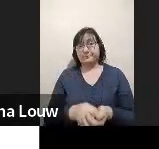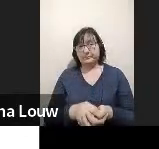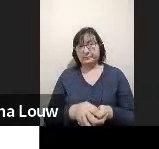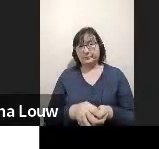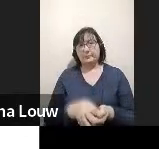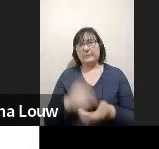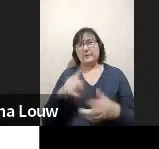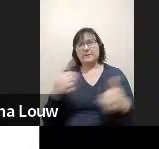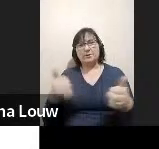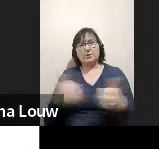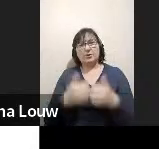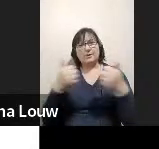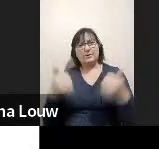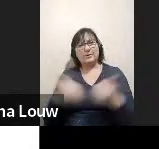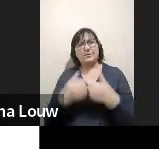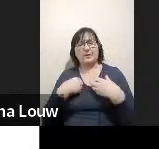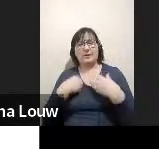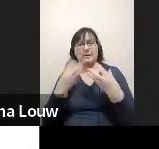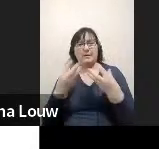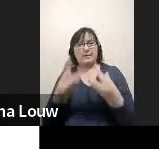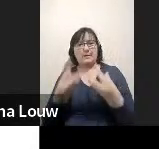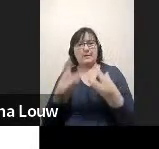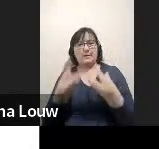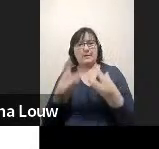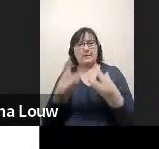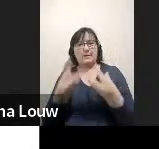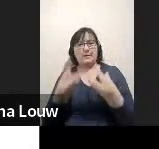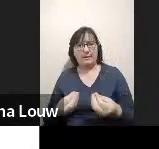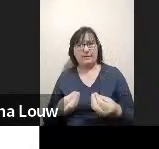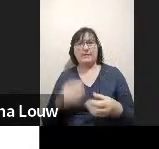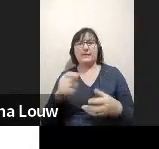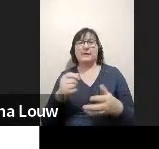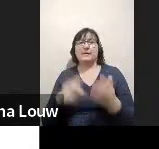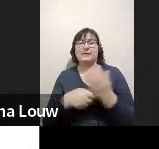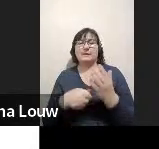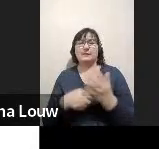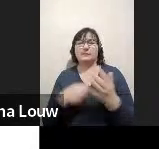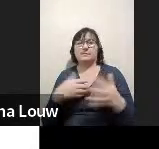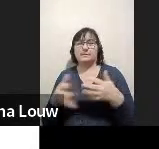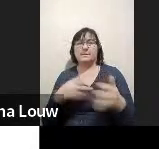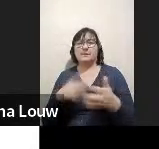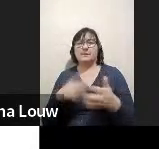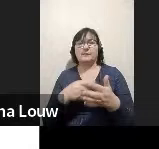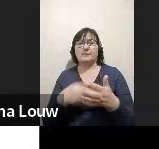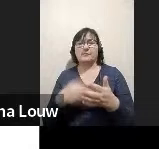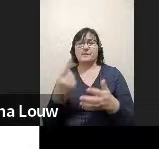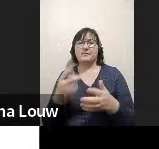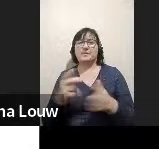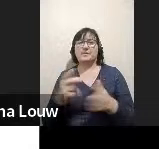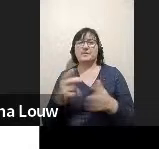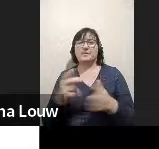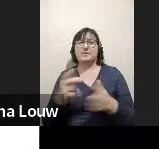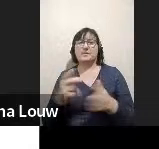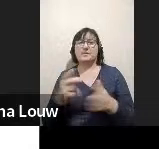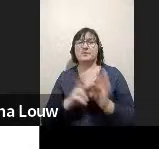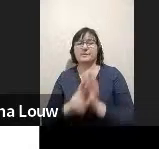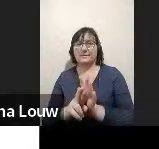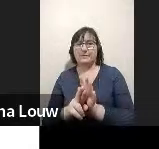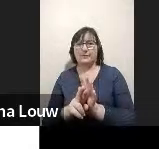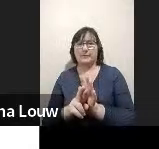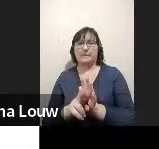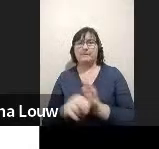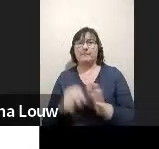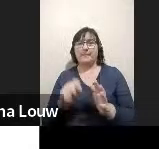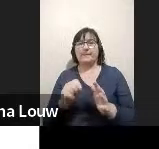is the tax practitioners appointing themselves as registered representatives. Okay, this is where you want to